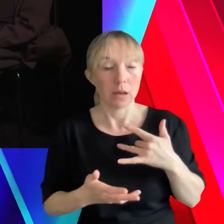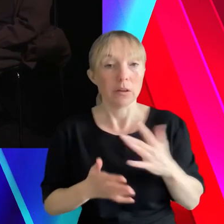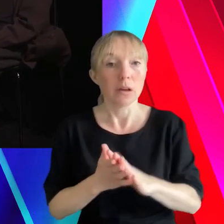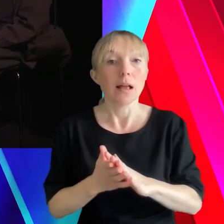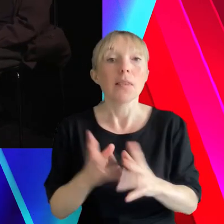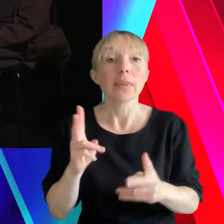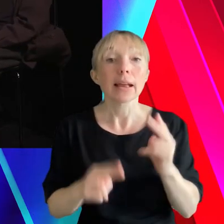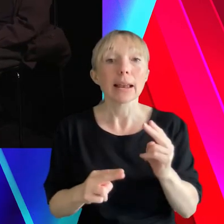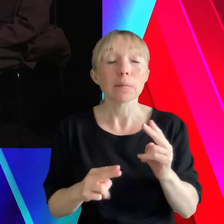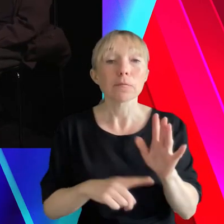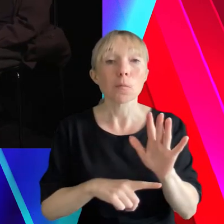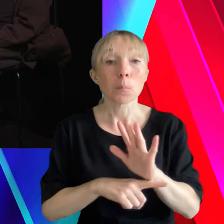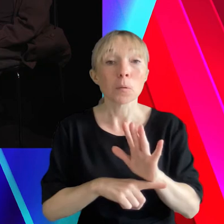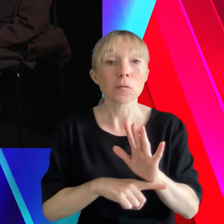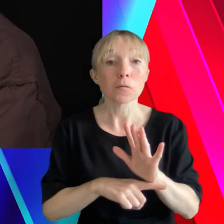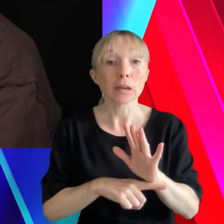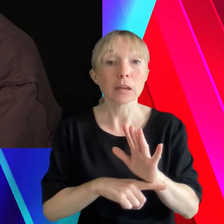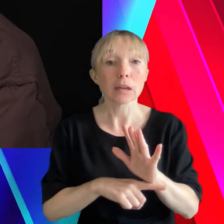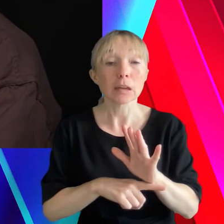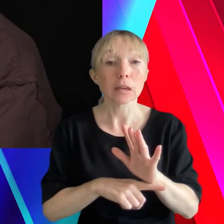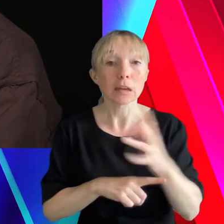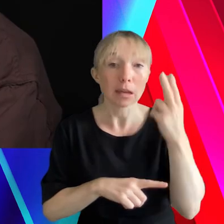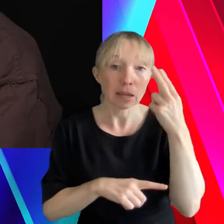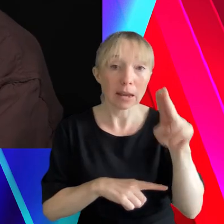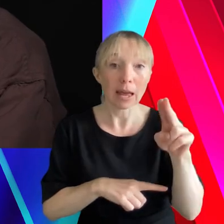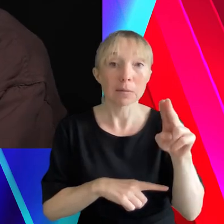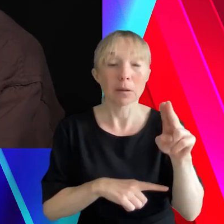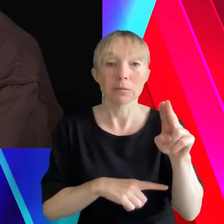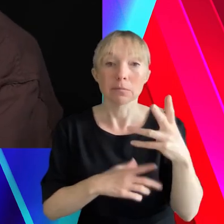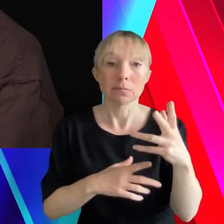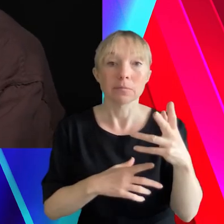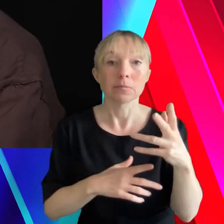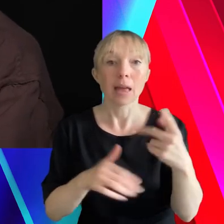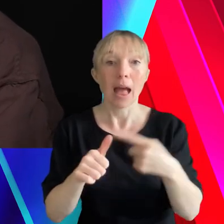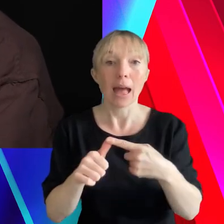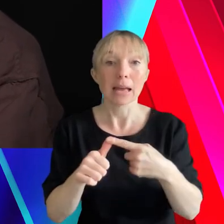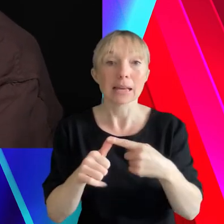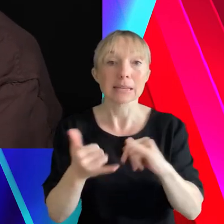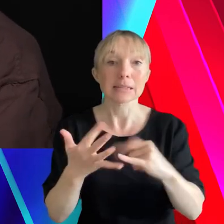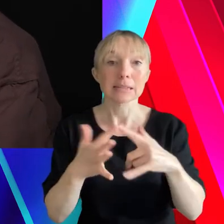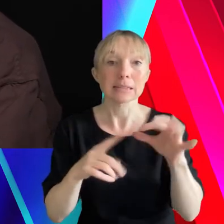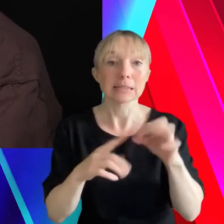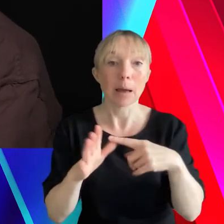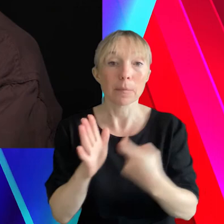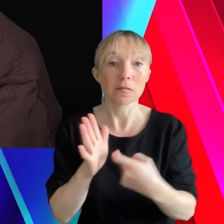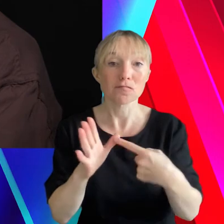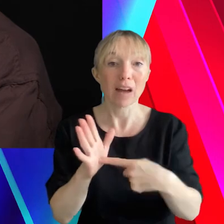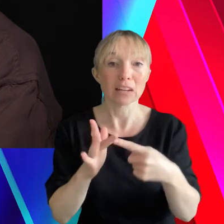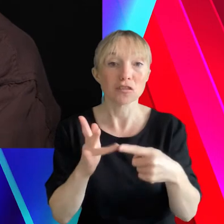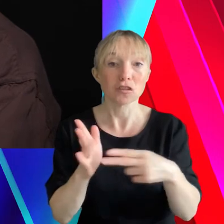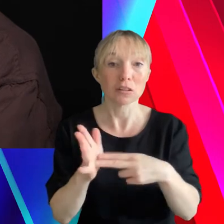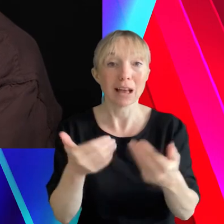clip is from the Farhadi classic, A Separation, from right near the beginning of the